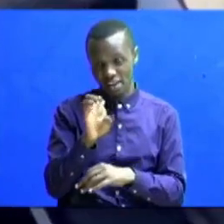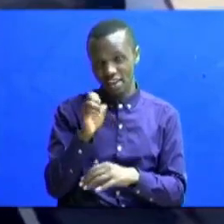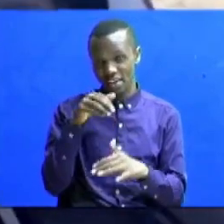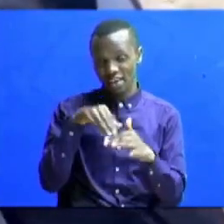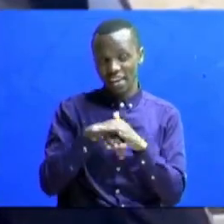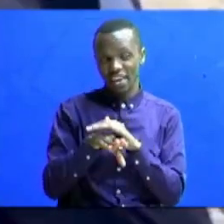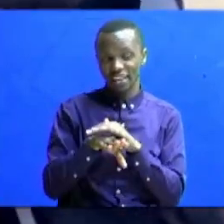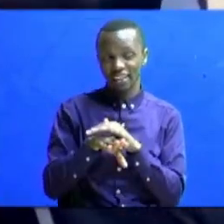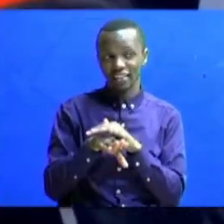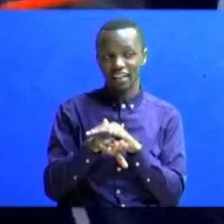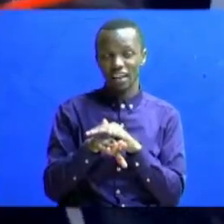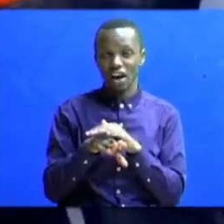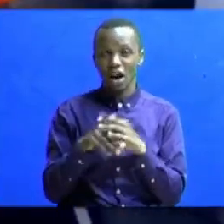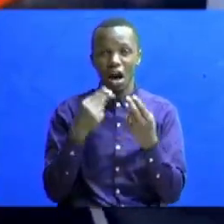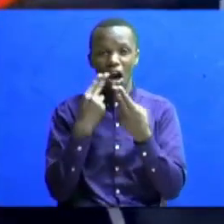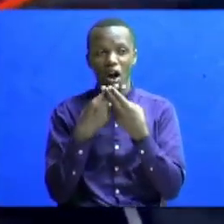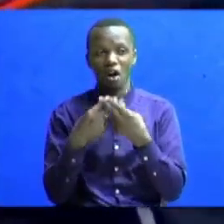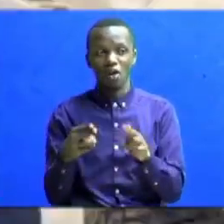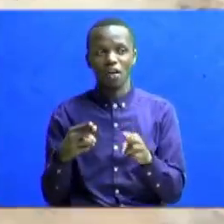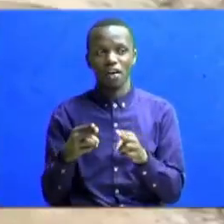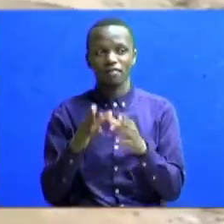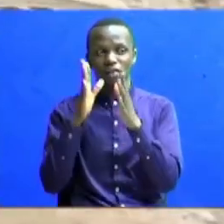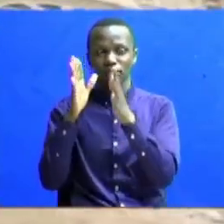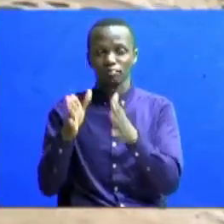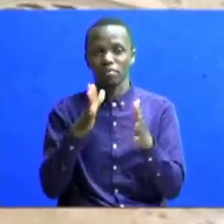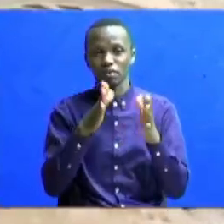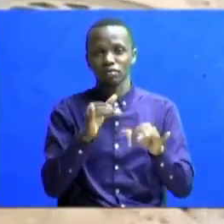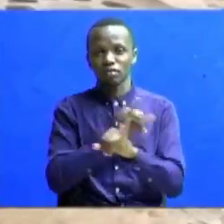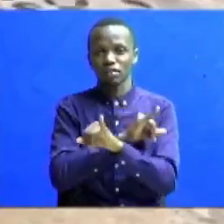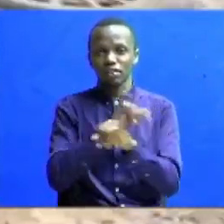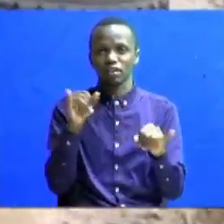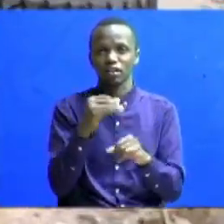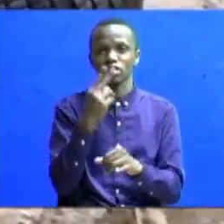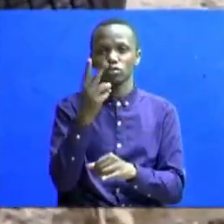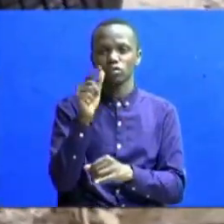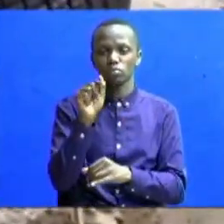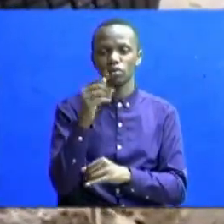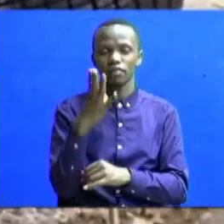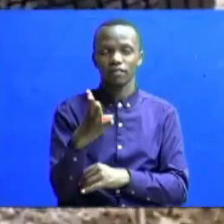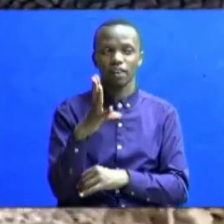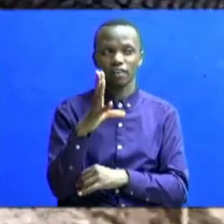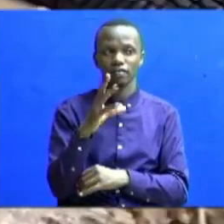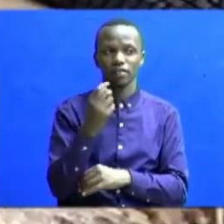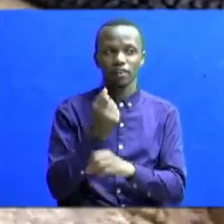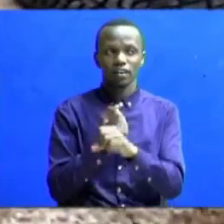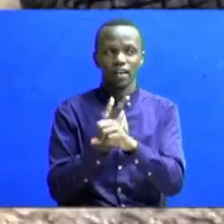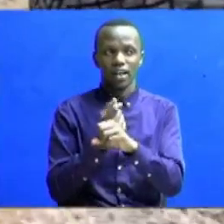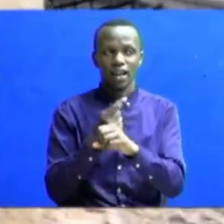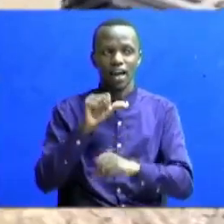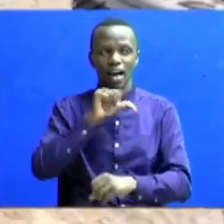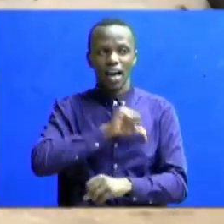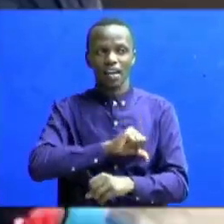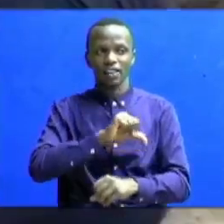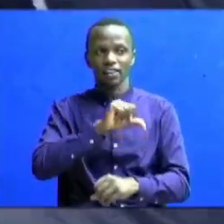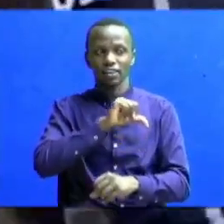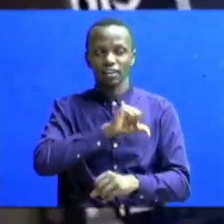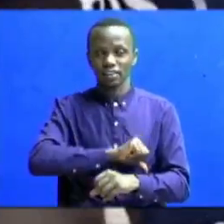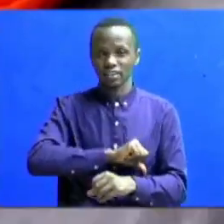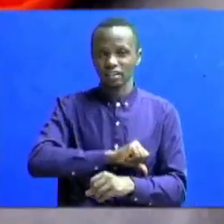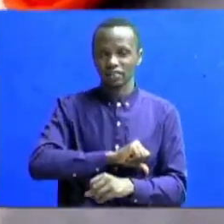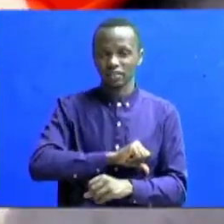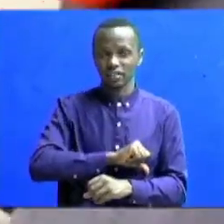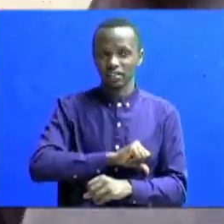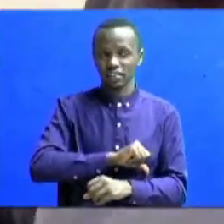lead, although the Frenchman was able to clean on a 2.5 seconds advantage over teammate Kyle